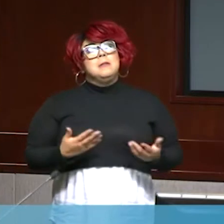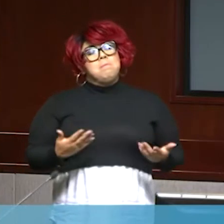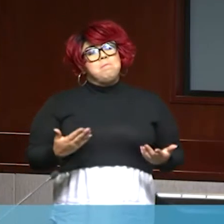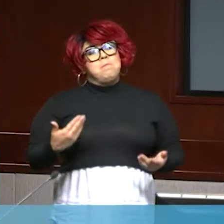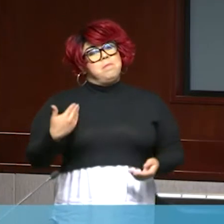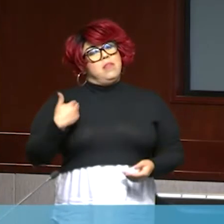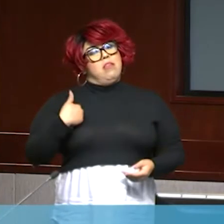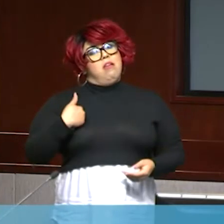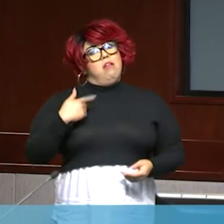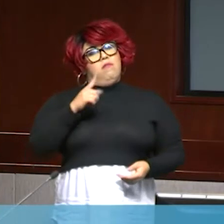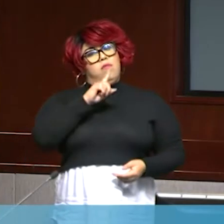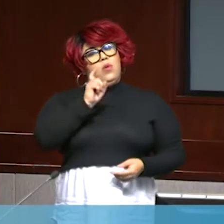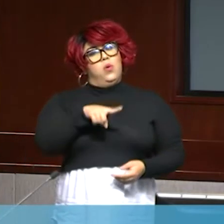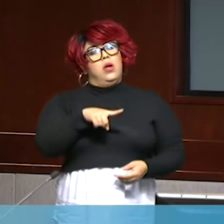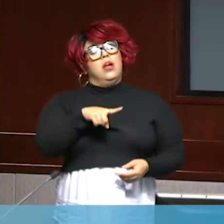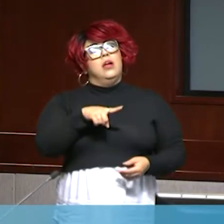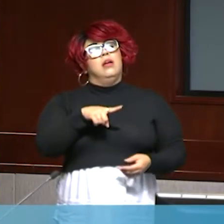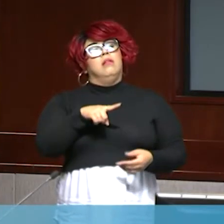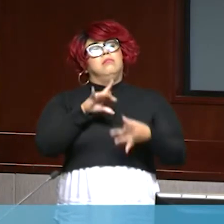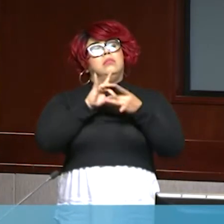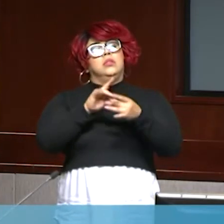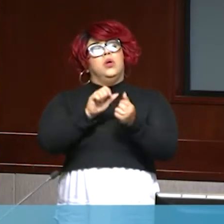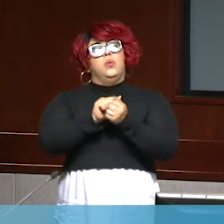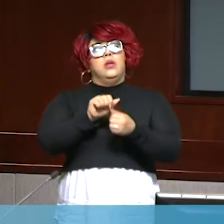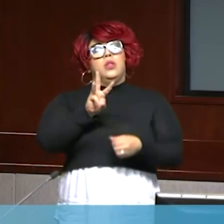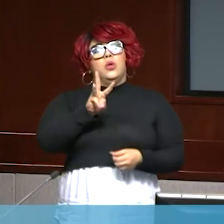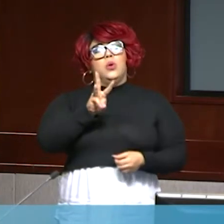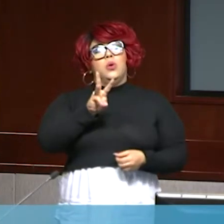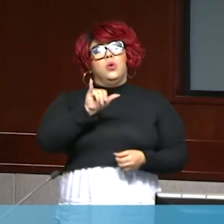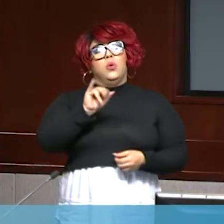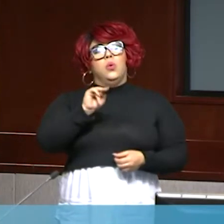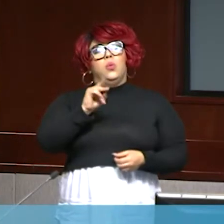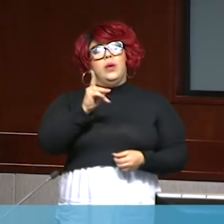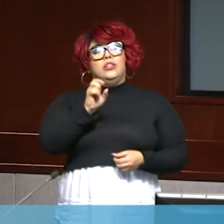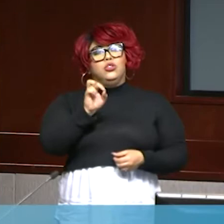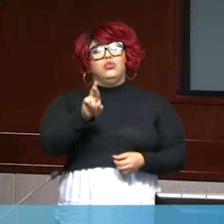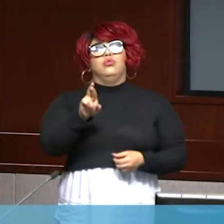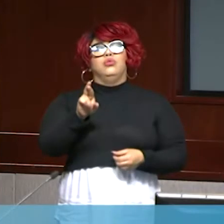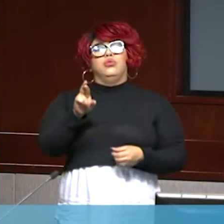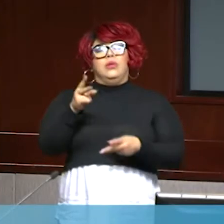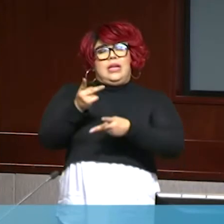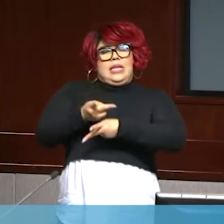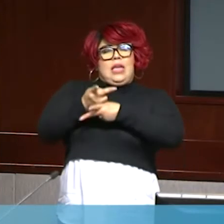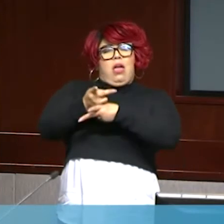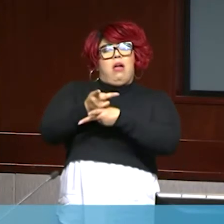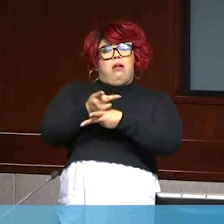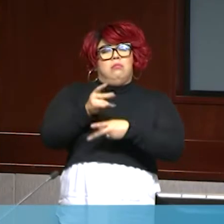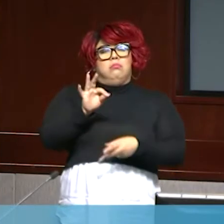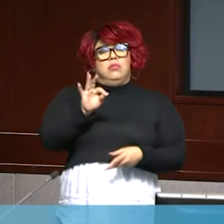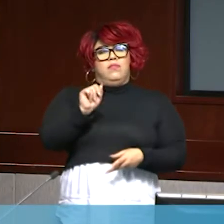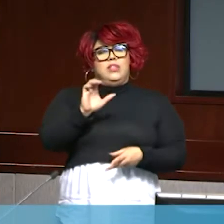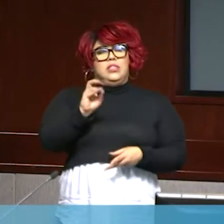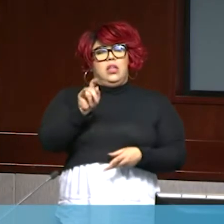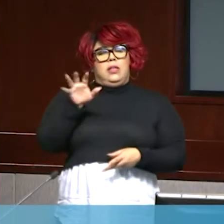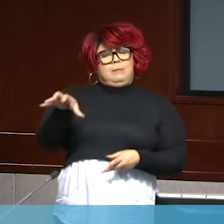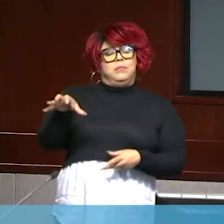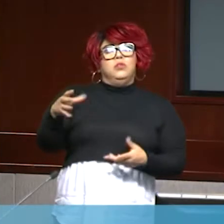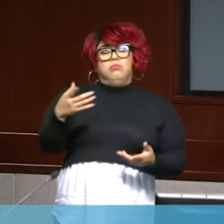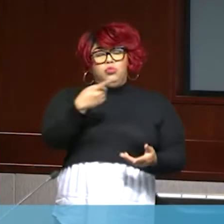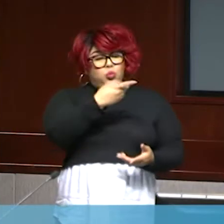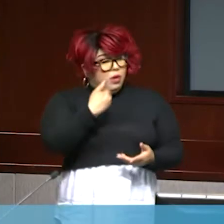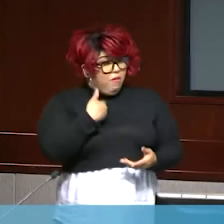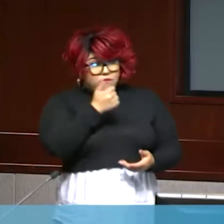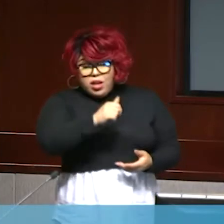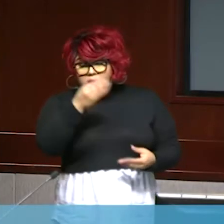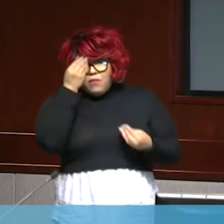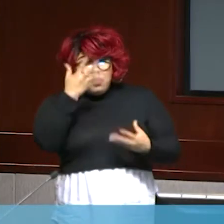question about the Windsor Care Facility. Do you guys have any data that supports that there have been employees